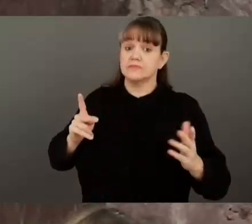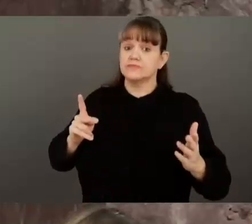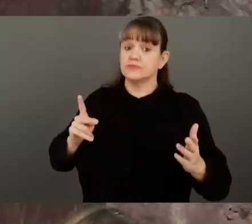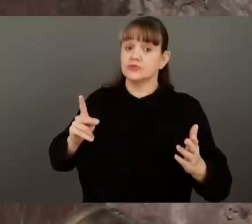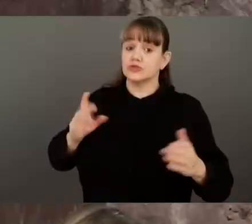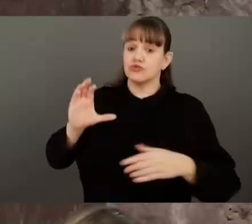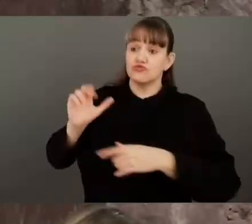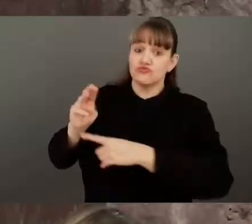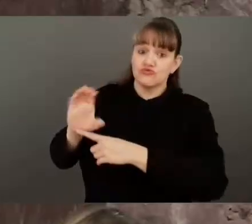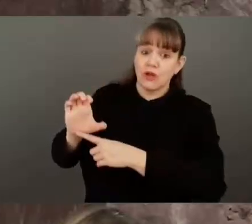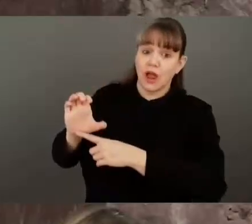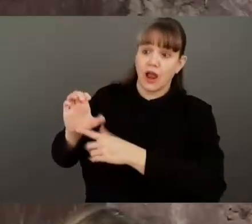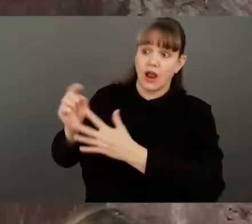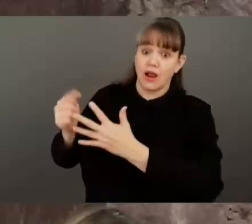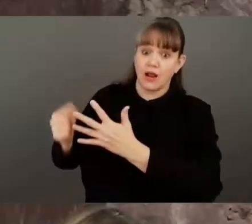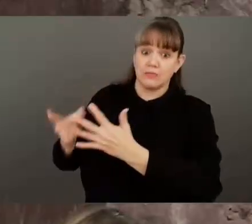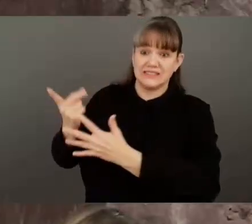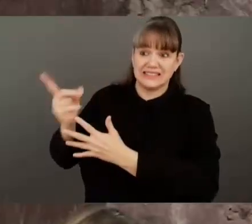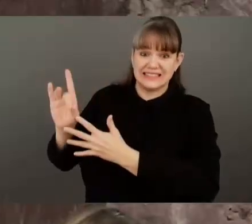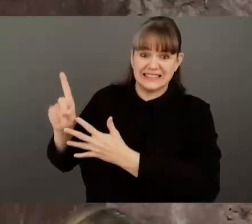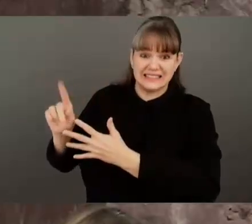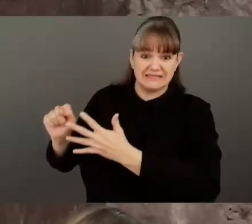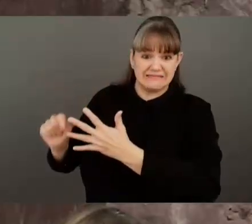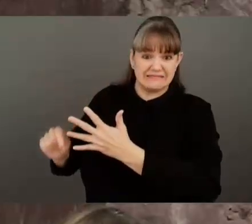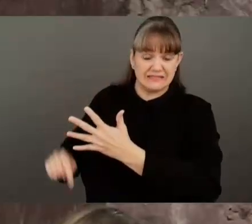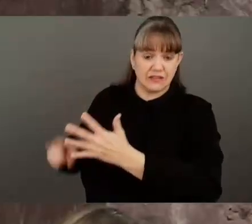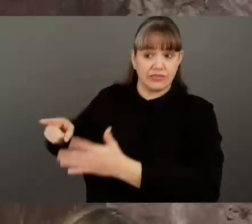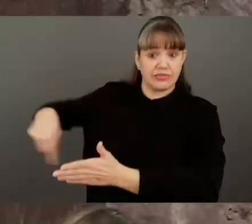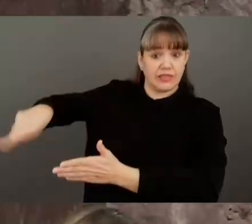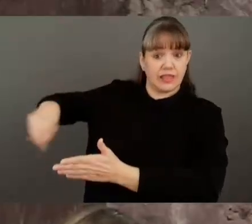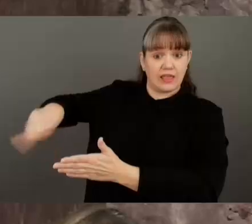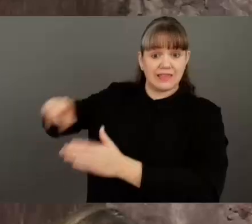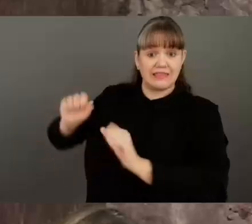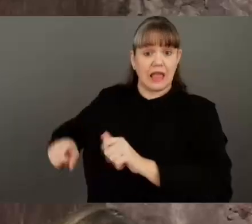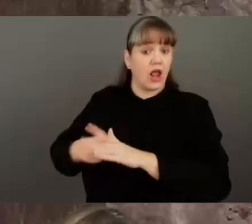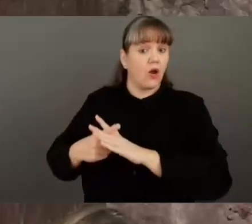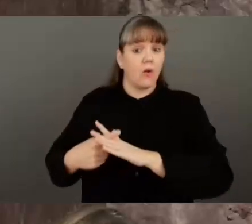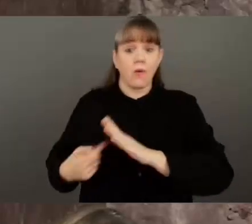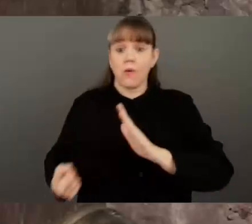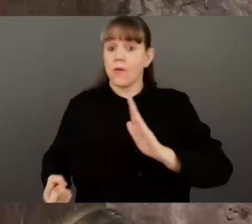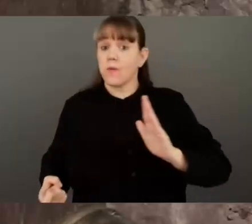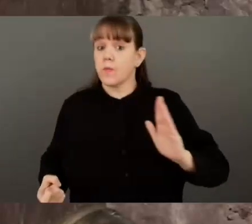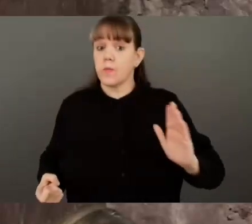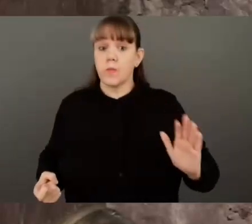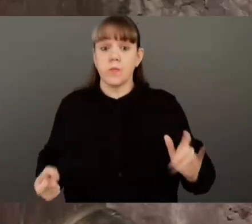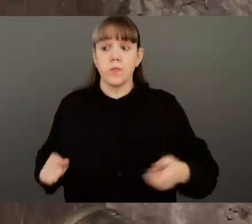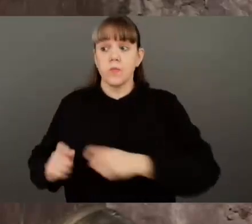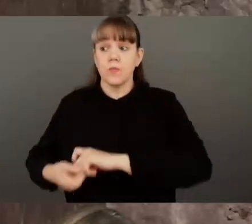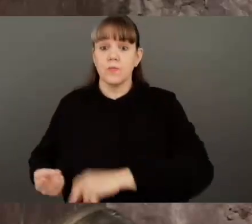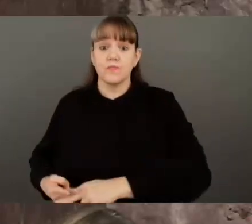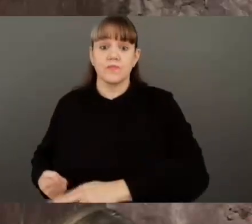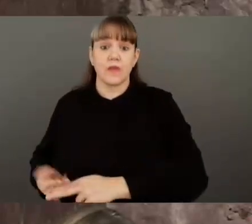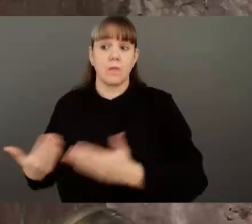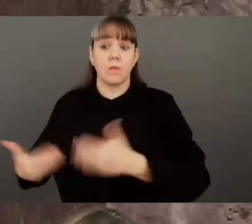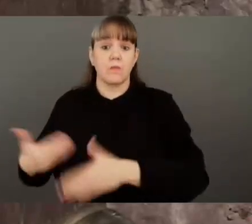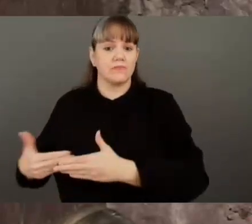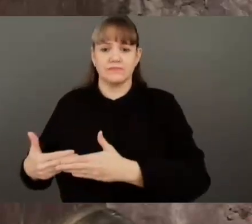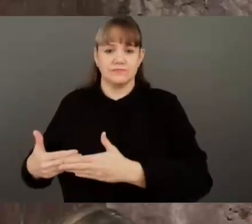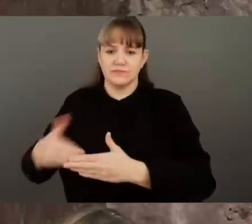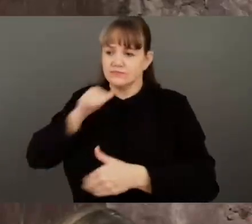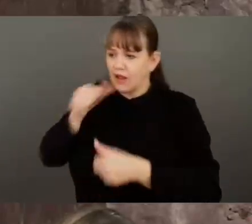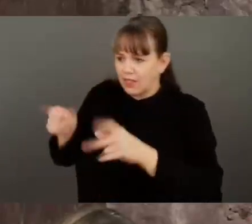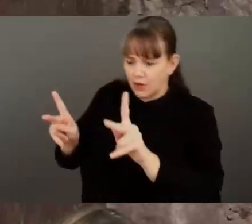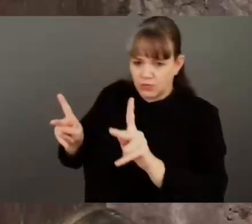their criminal record by changing their name. That's plain and simple, Honourable